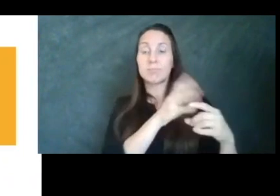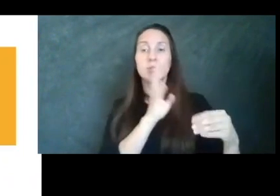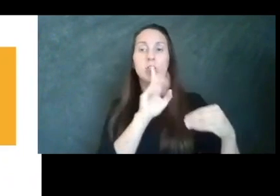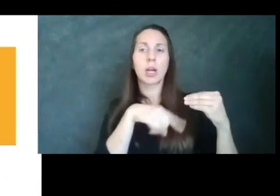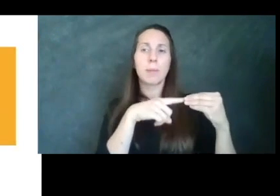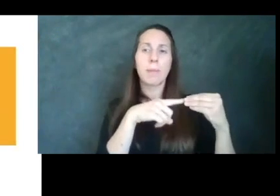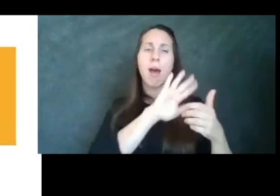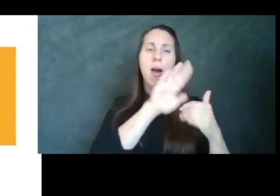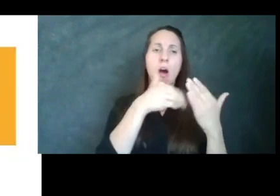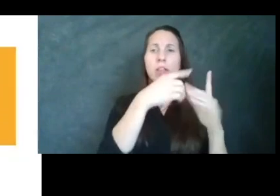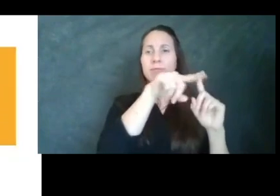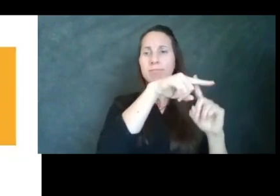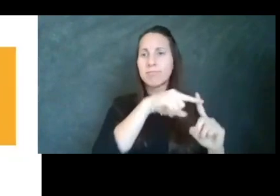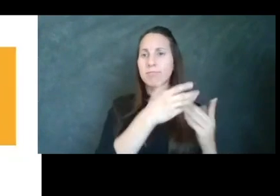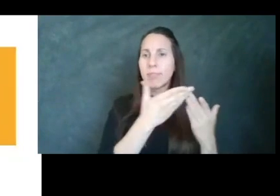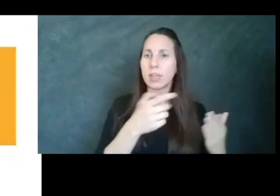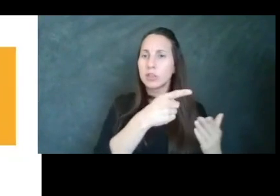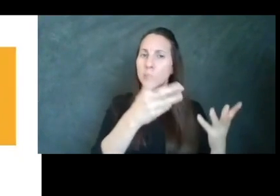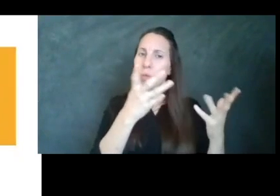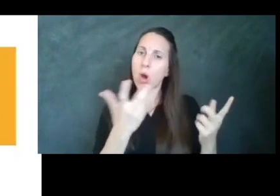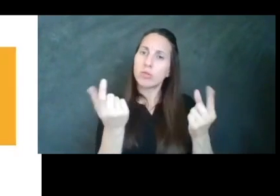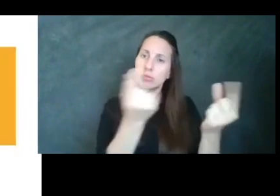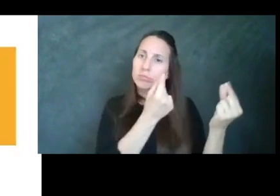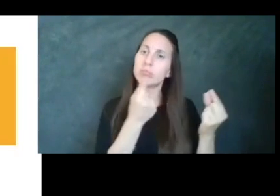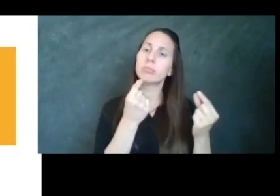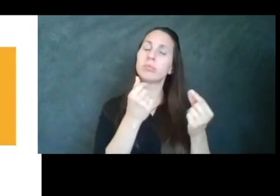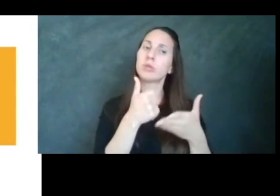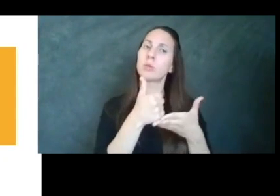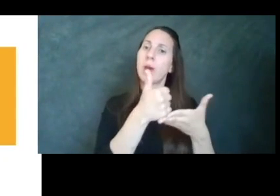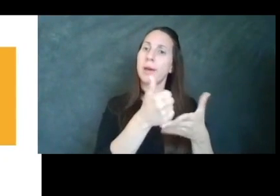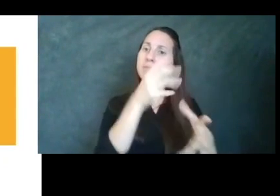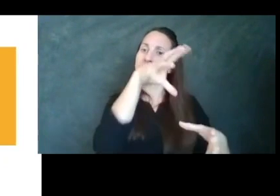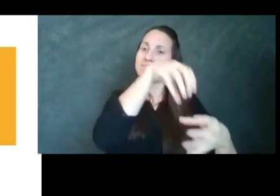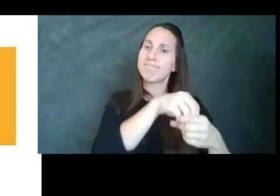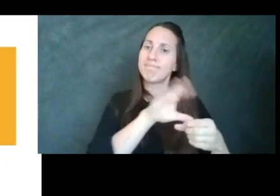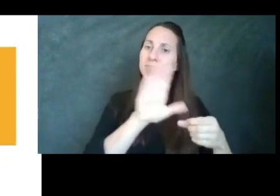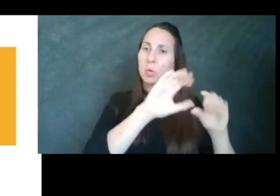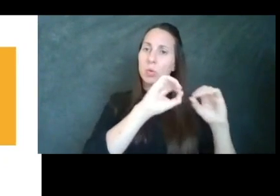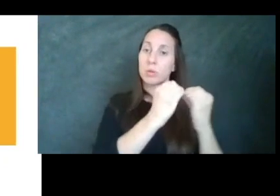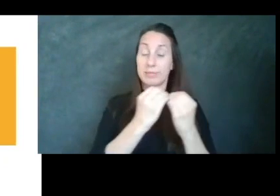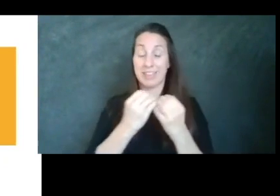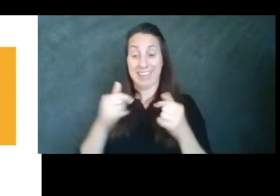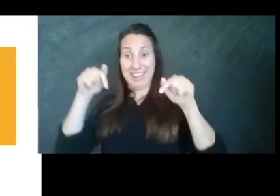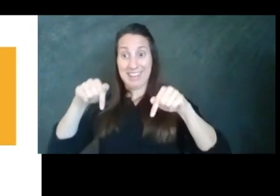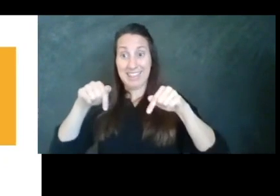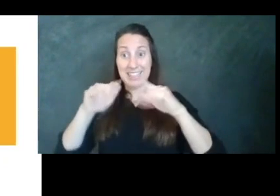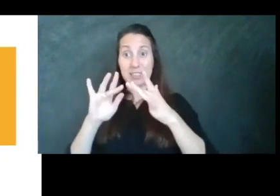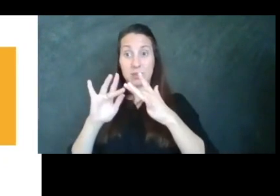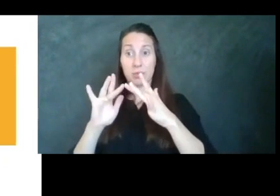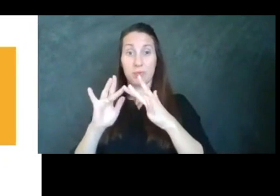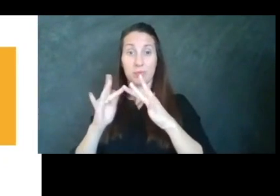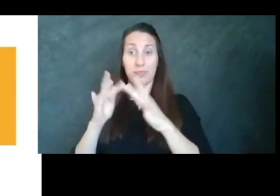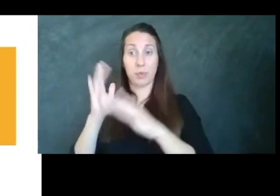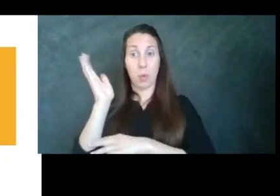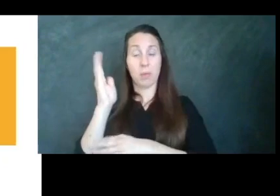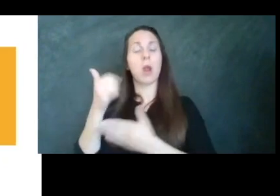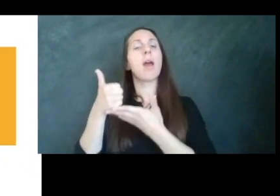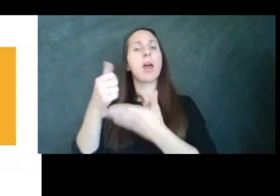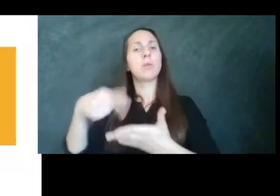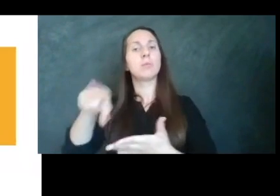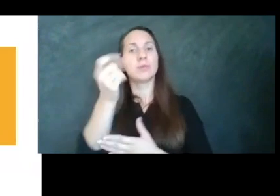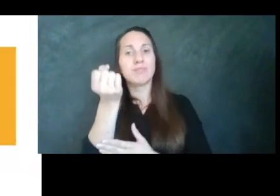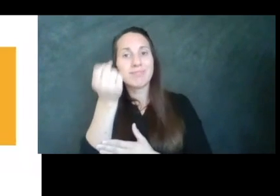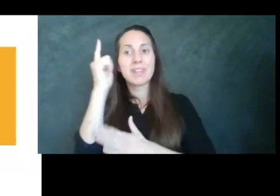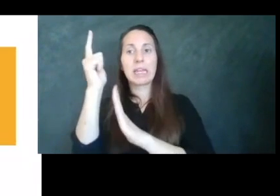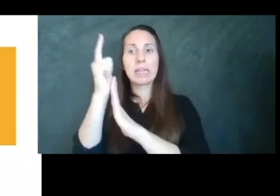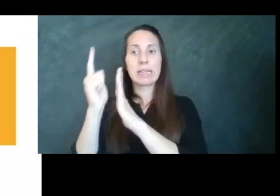things that you want to do to be more inclusive. This is the webinar to help you understand the legal framework in which